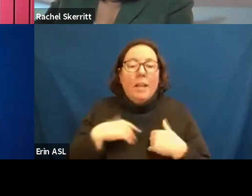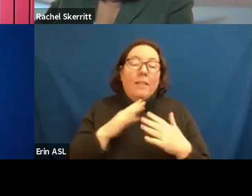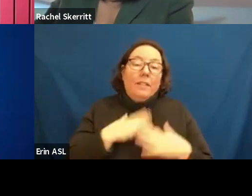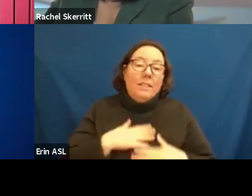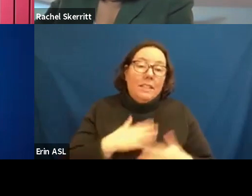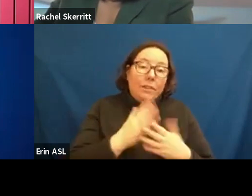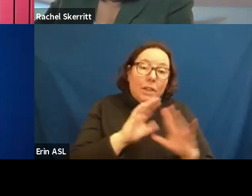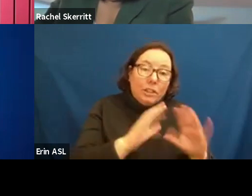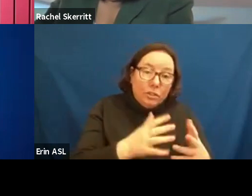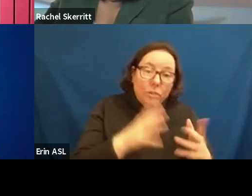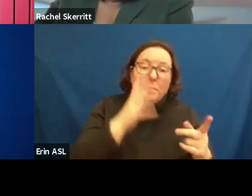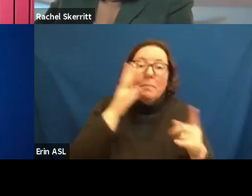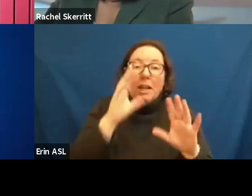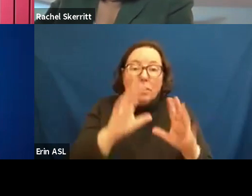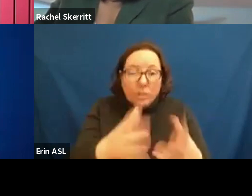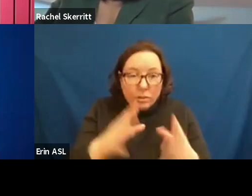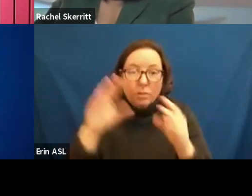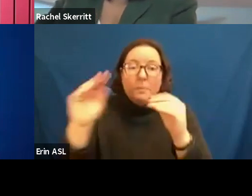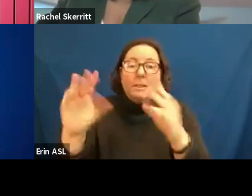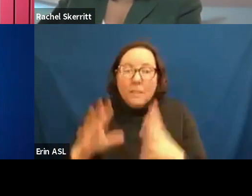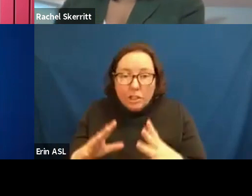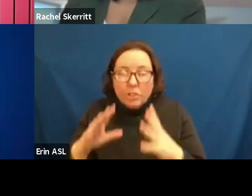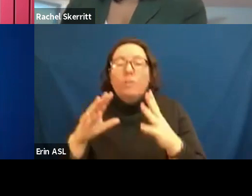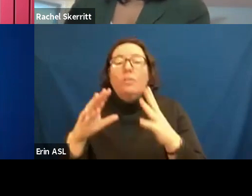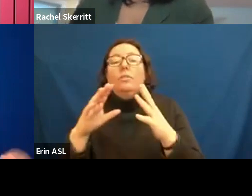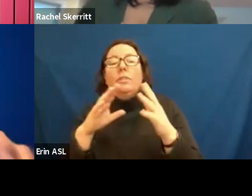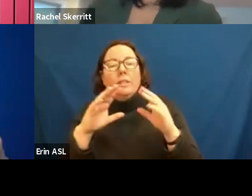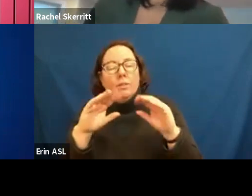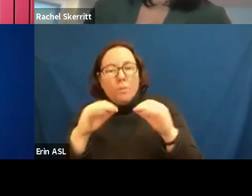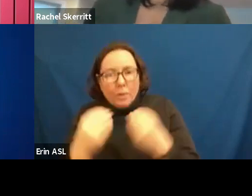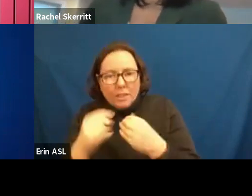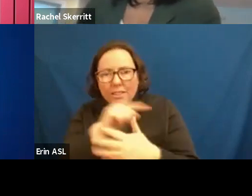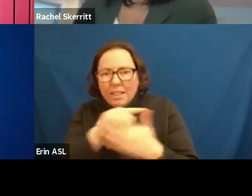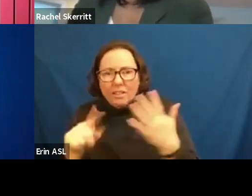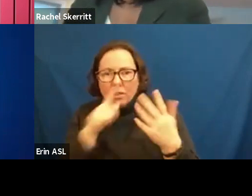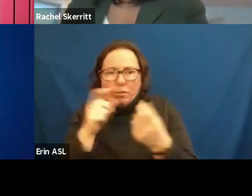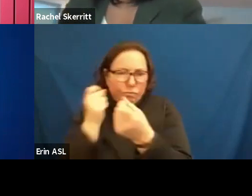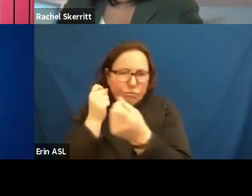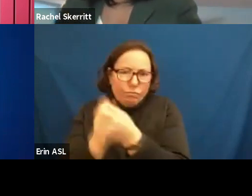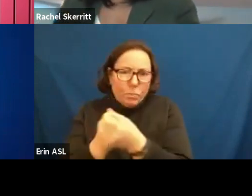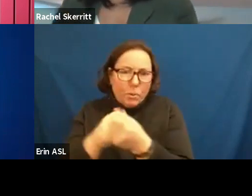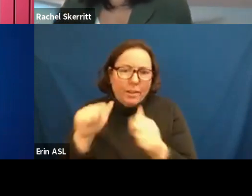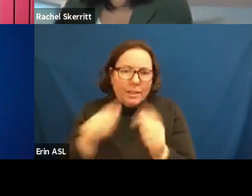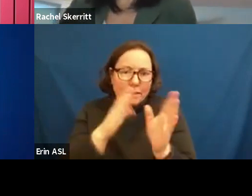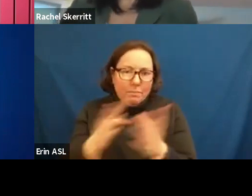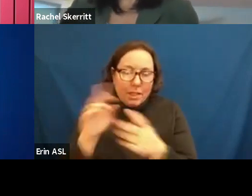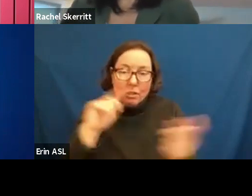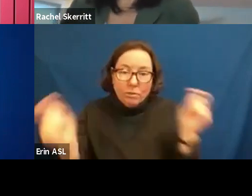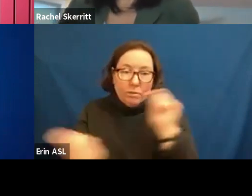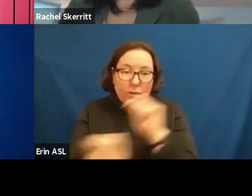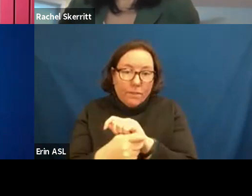teachers, progressive and education organizations, strongly supports this task force plan to reform the admission system for